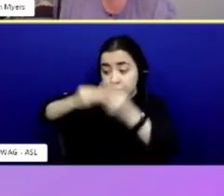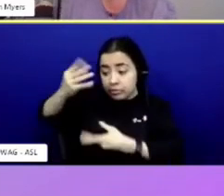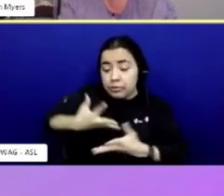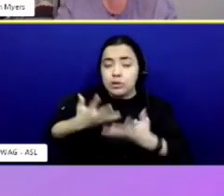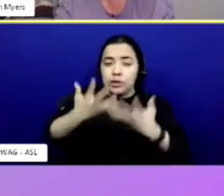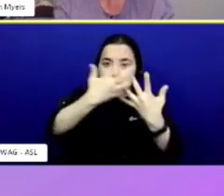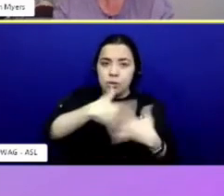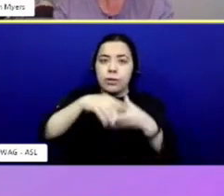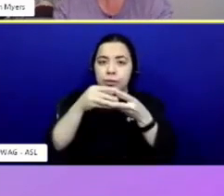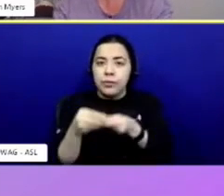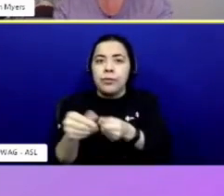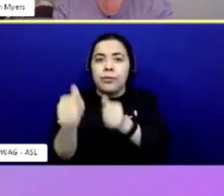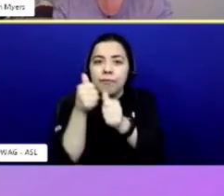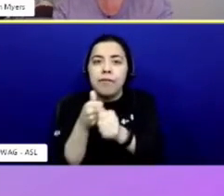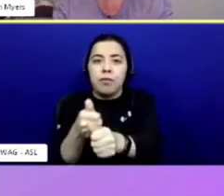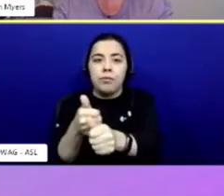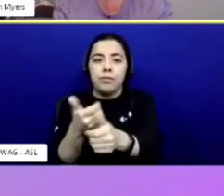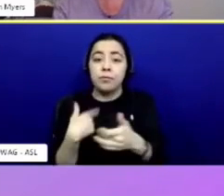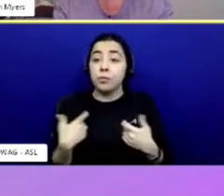so